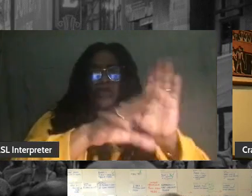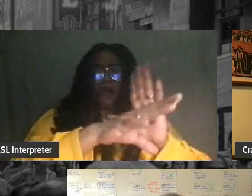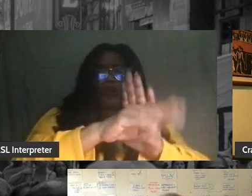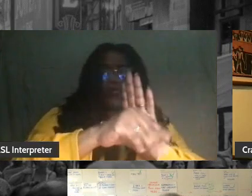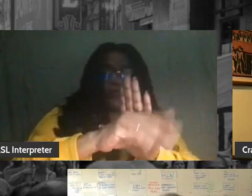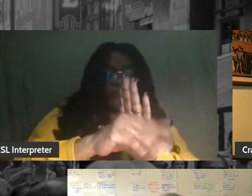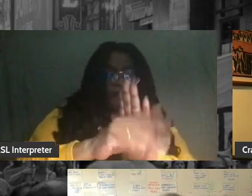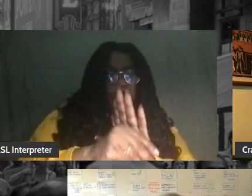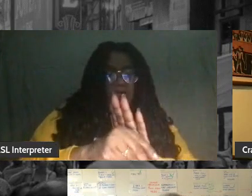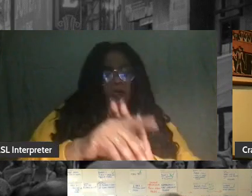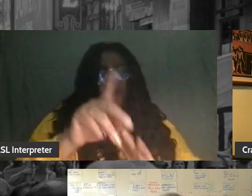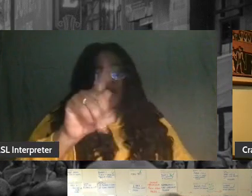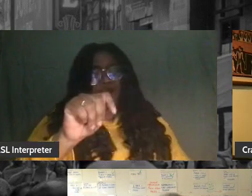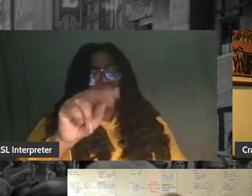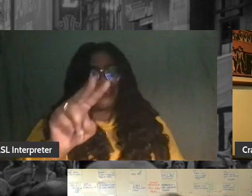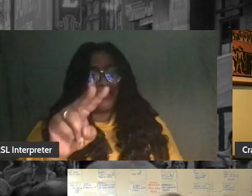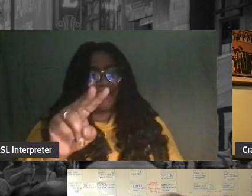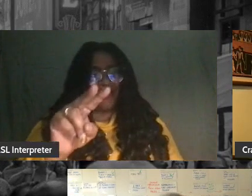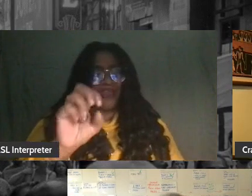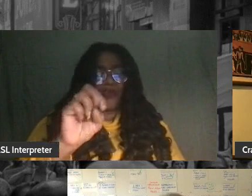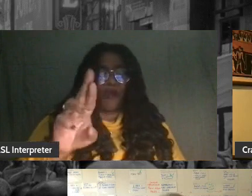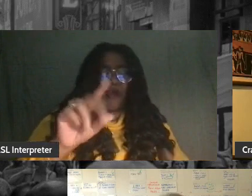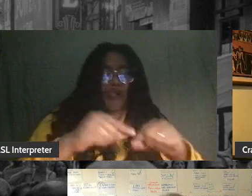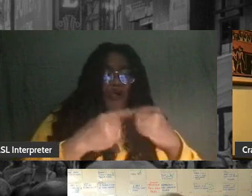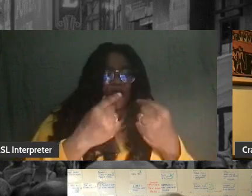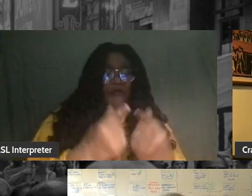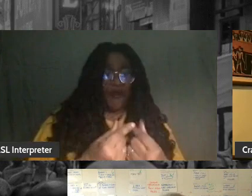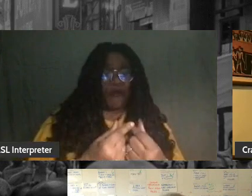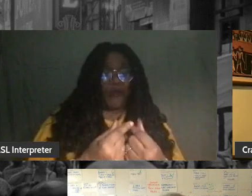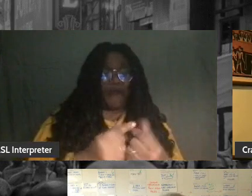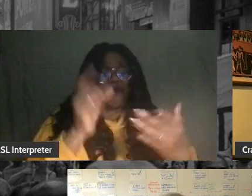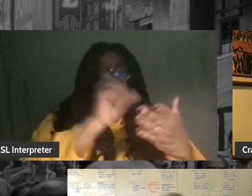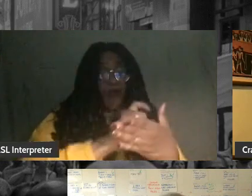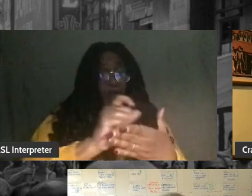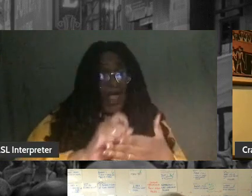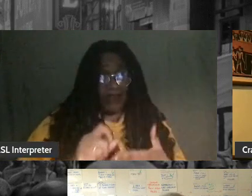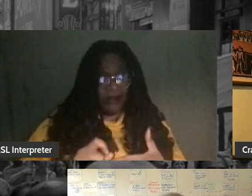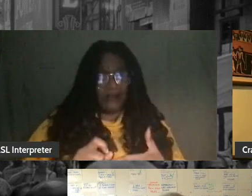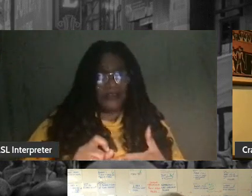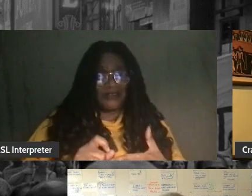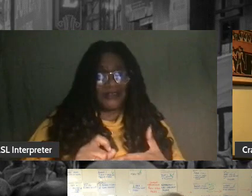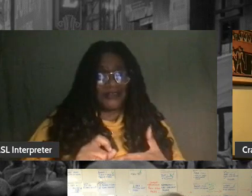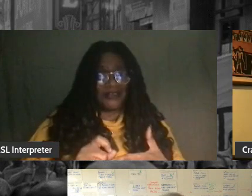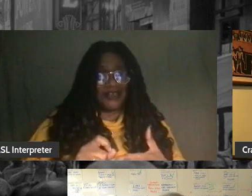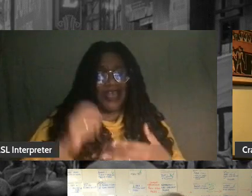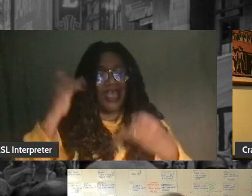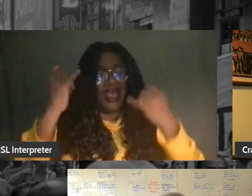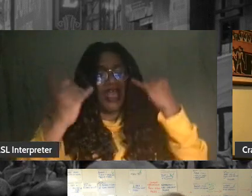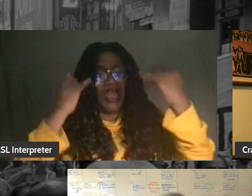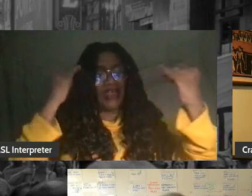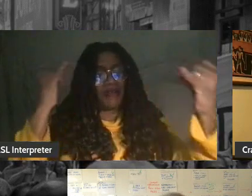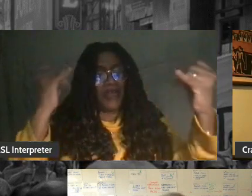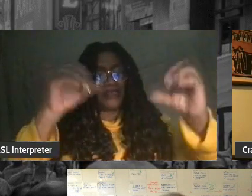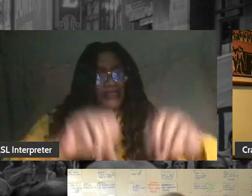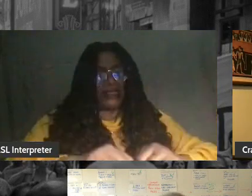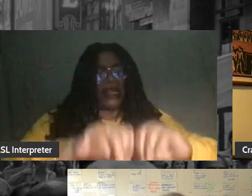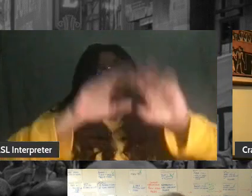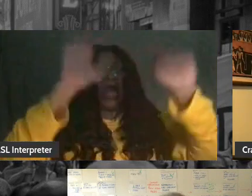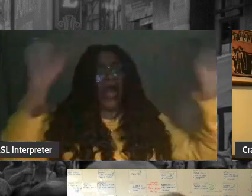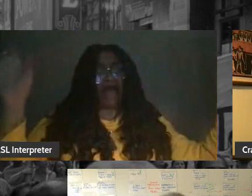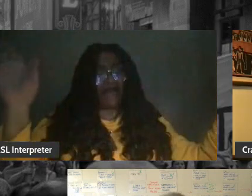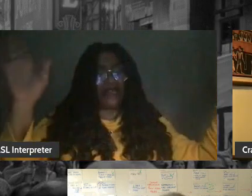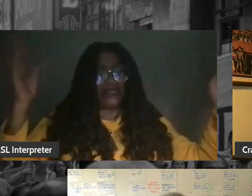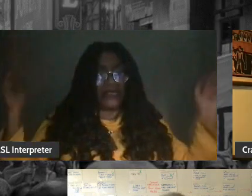or on television with a group of writers, I imagine, you know, obviously the aim is for it to